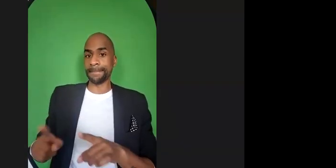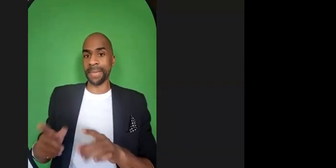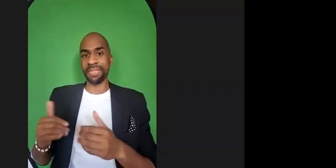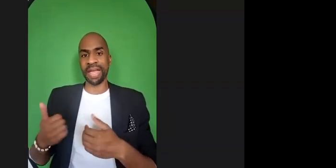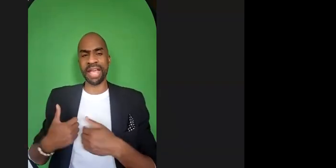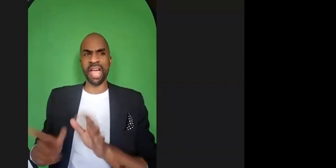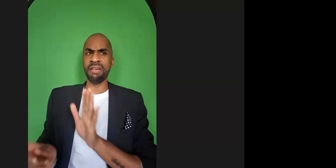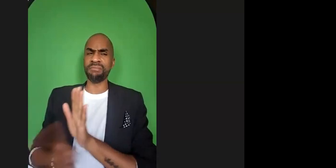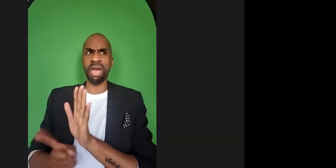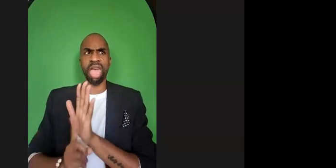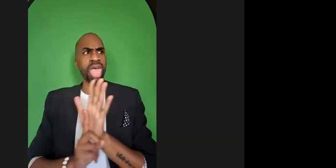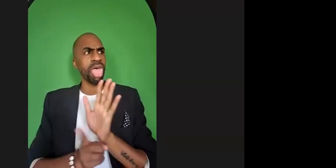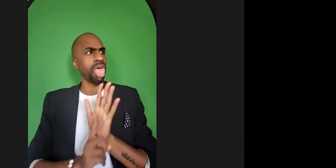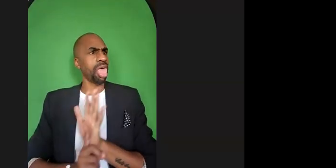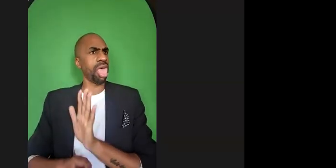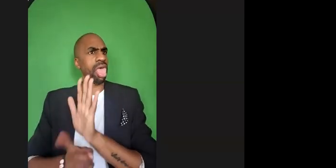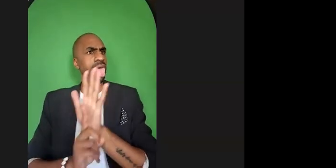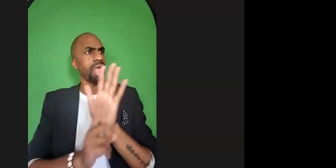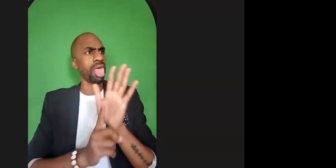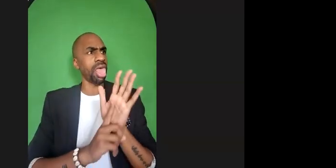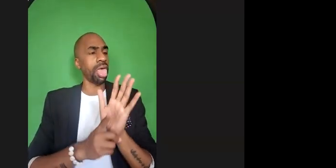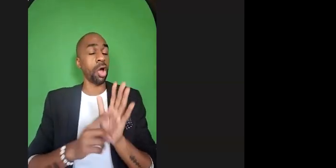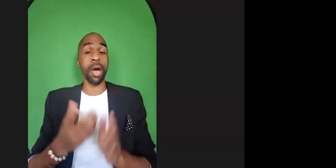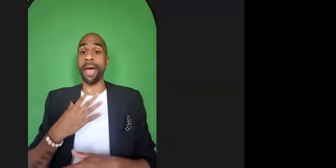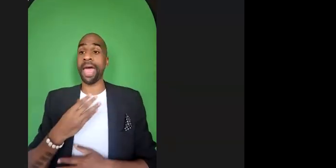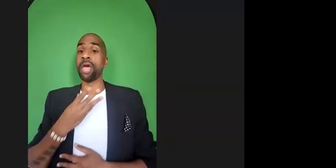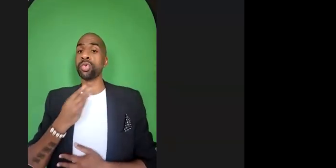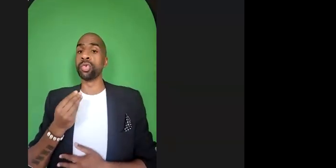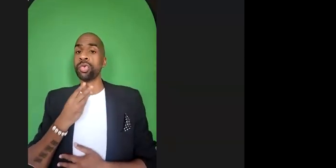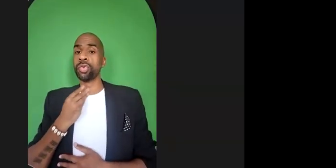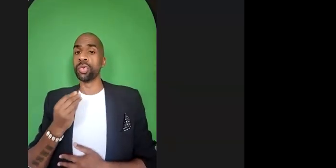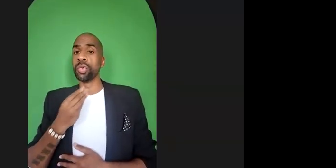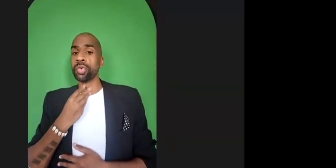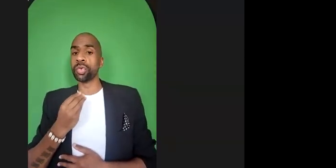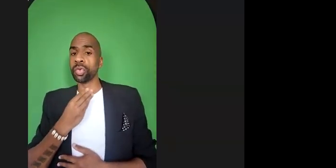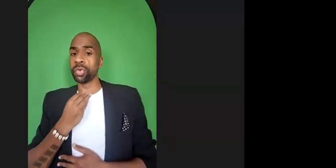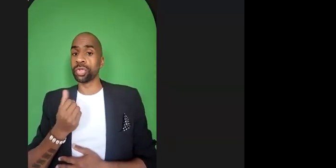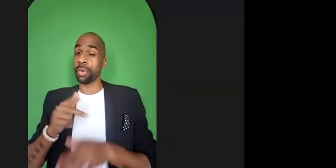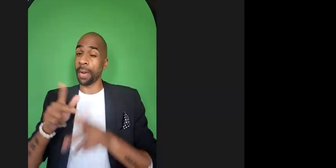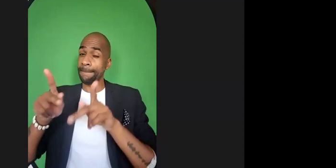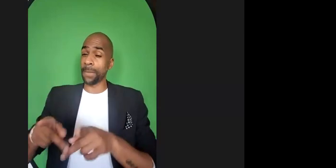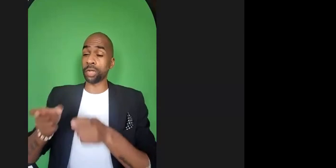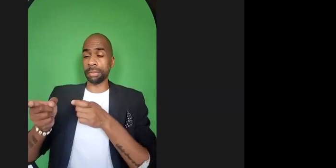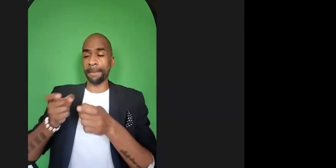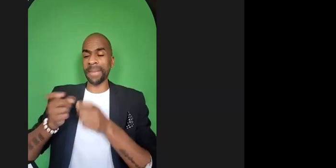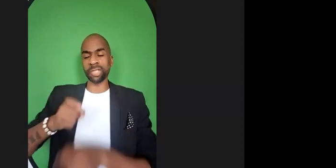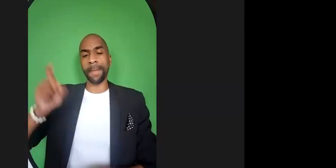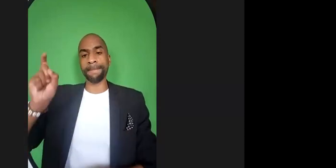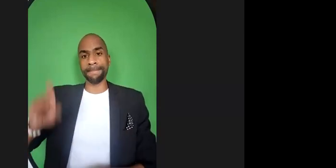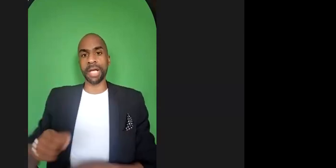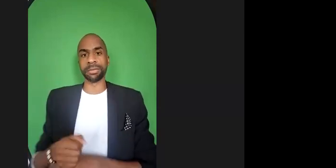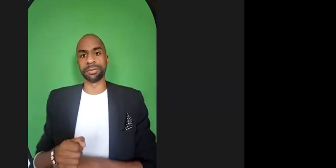alarms and need for suctioning, for example. So someone has to be managing that ventilator 24/7.